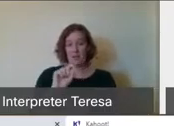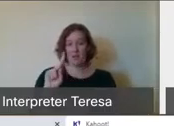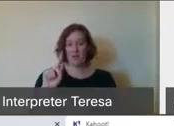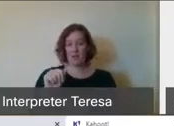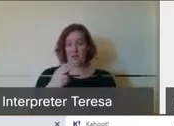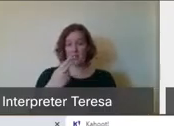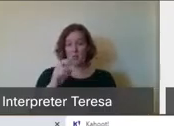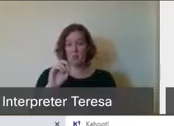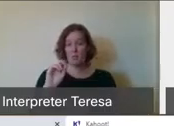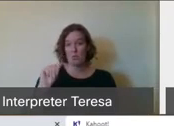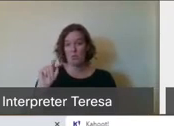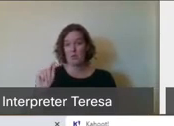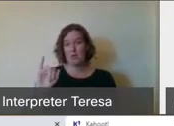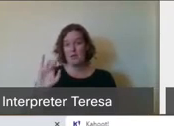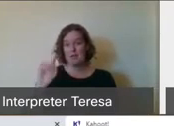www.kahoot.it. That's